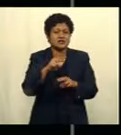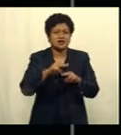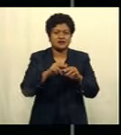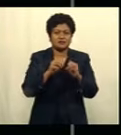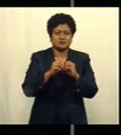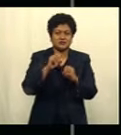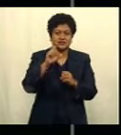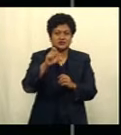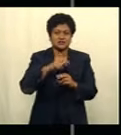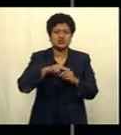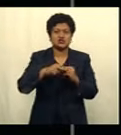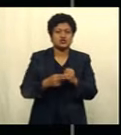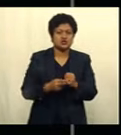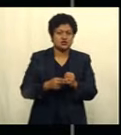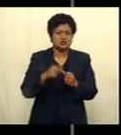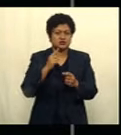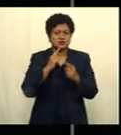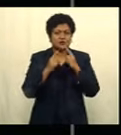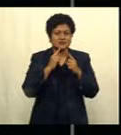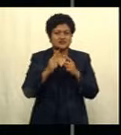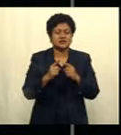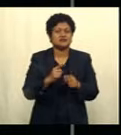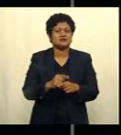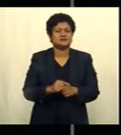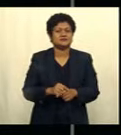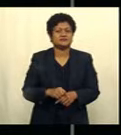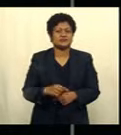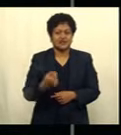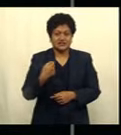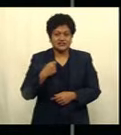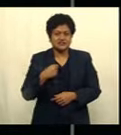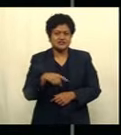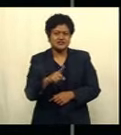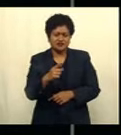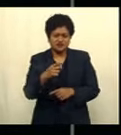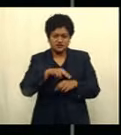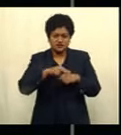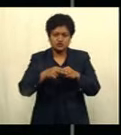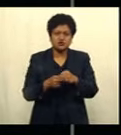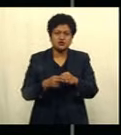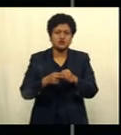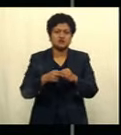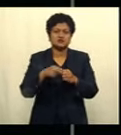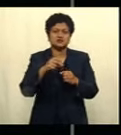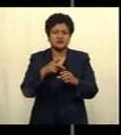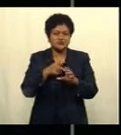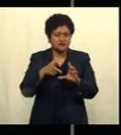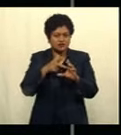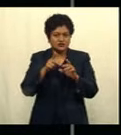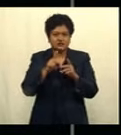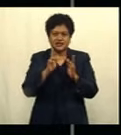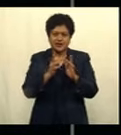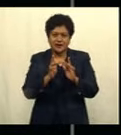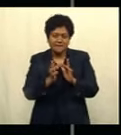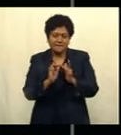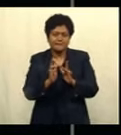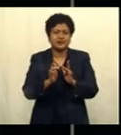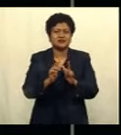News website to answer. Send us newsworthy pictures and videos via email